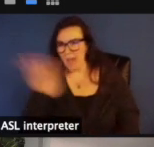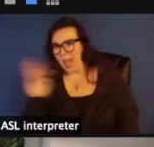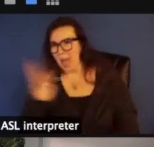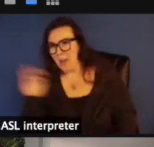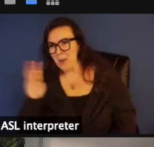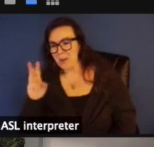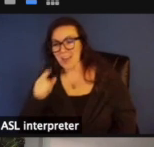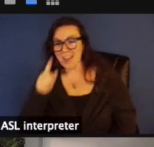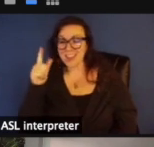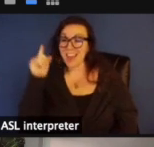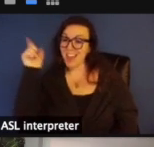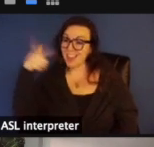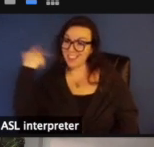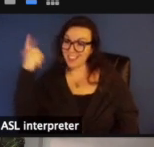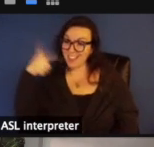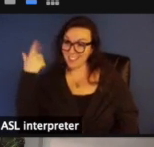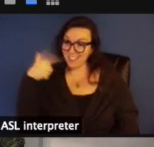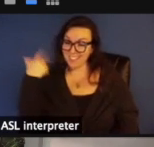and the Thames.